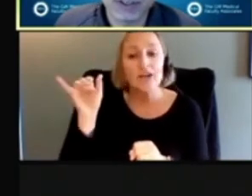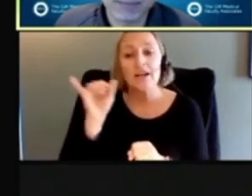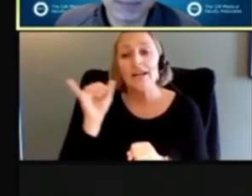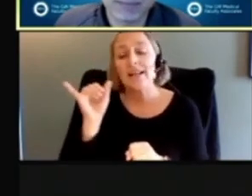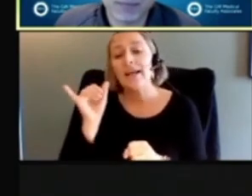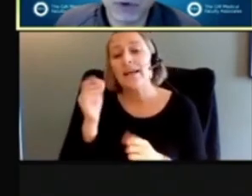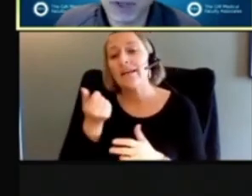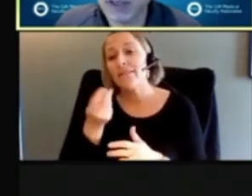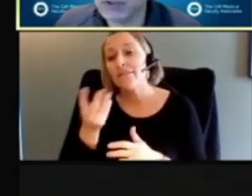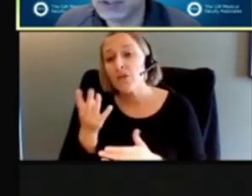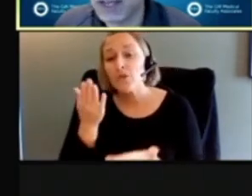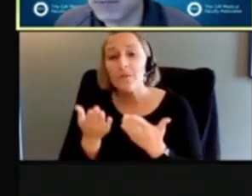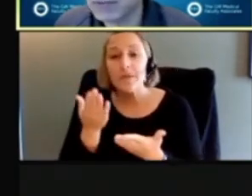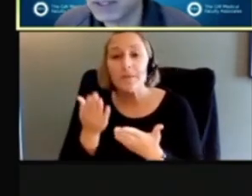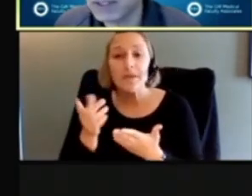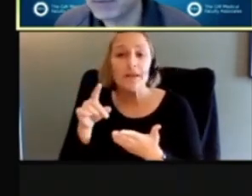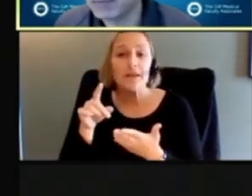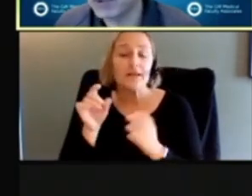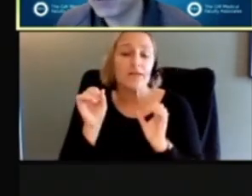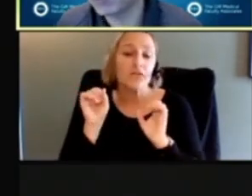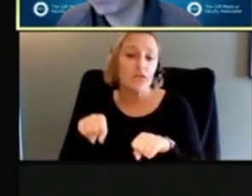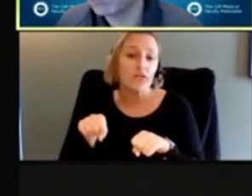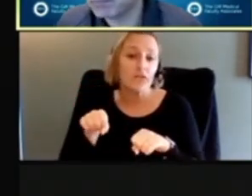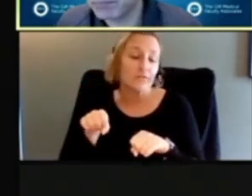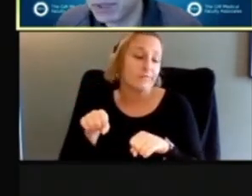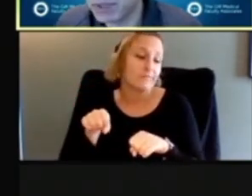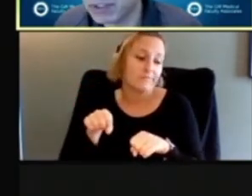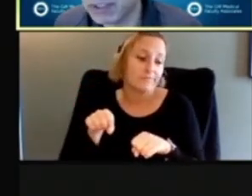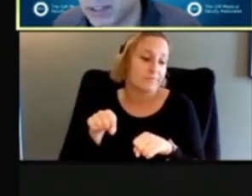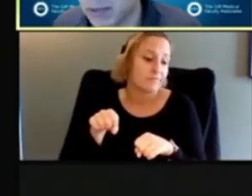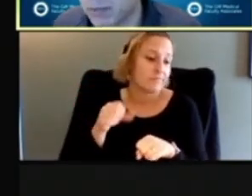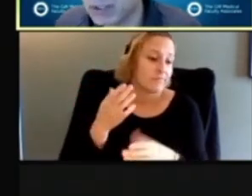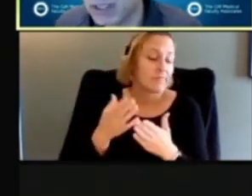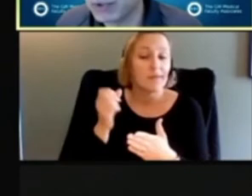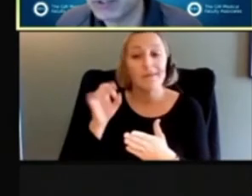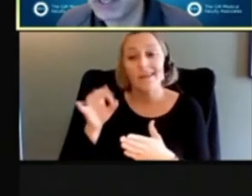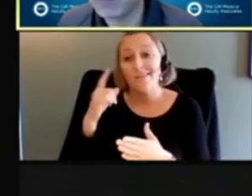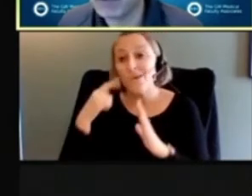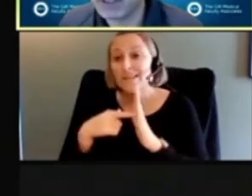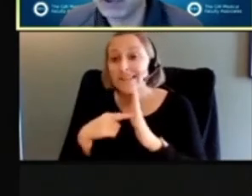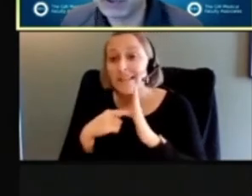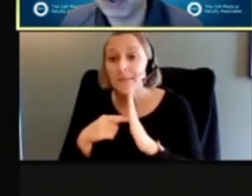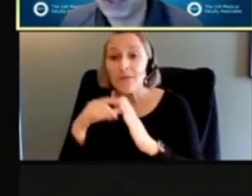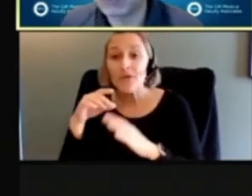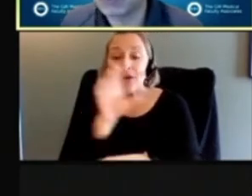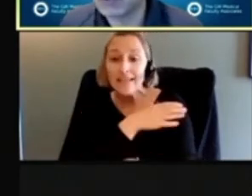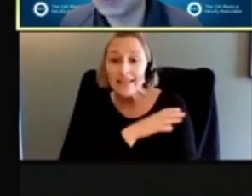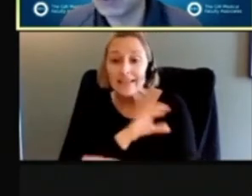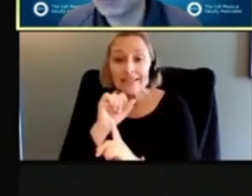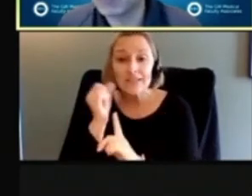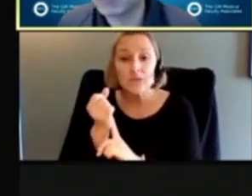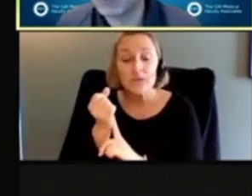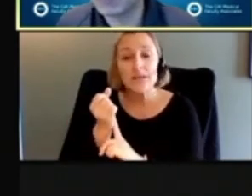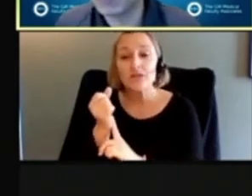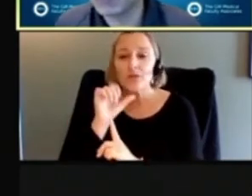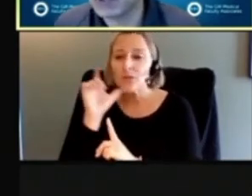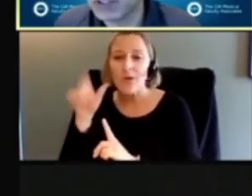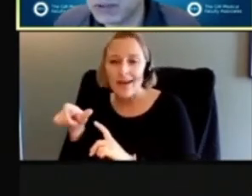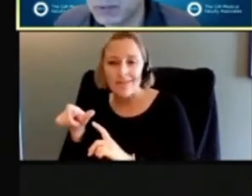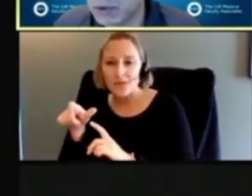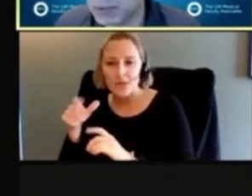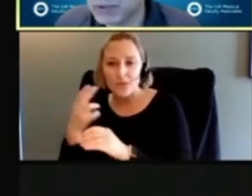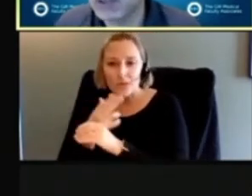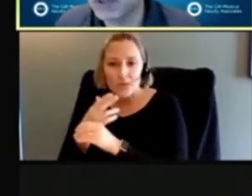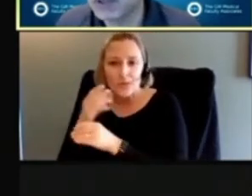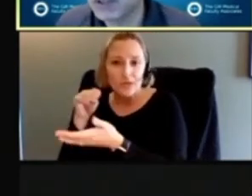leverage, any of your staff. Doesn't have to, if you're in a clinic setting, for example, it doesn't have to be a nurse or a doctor doing this type of coaching.